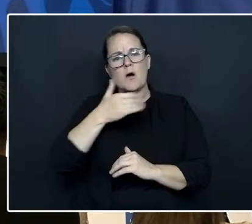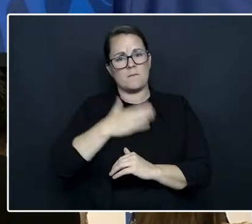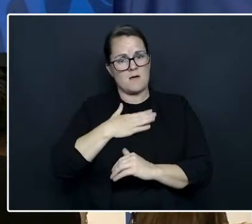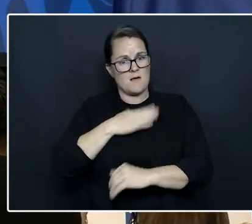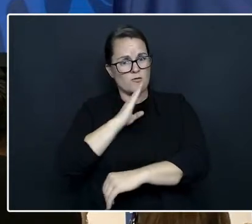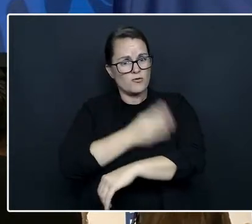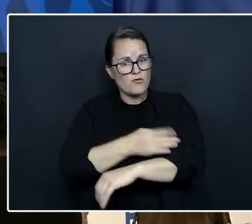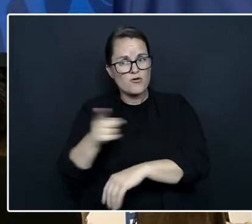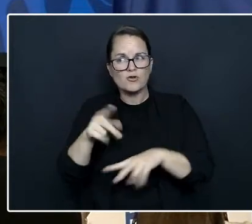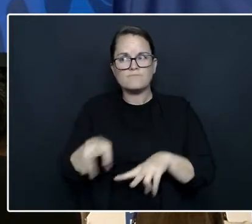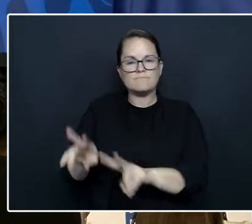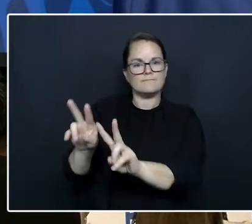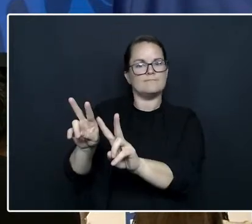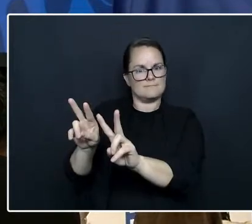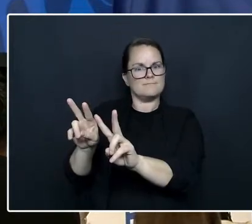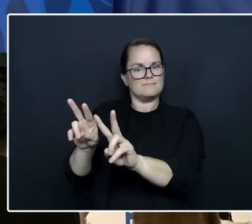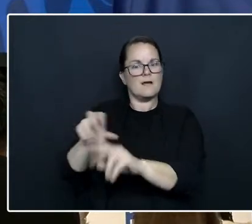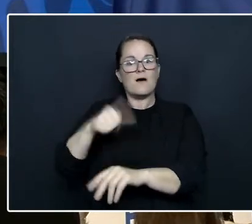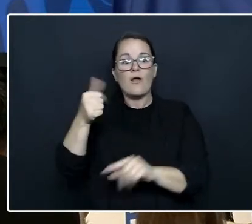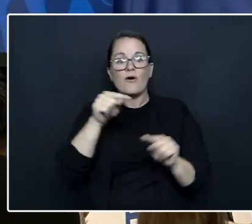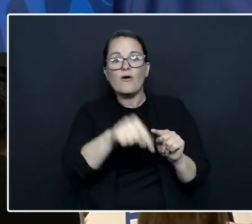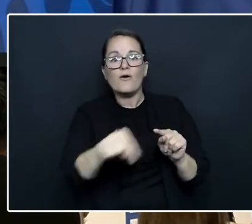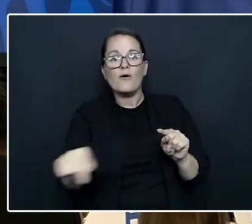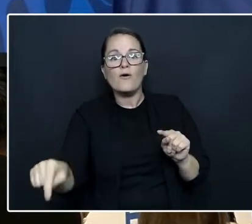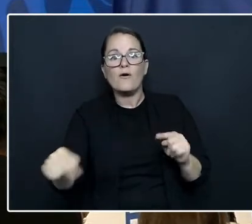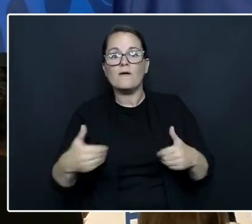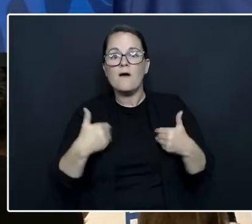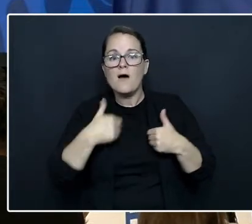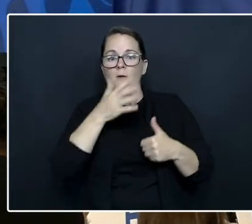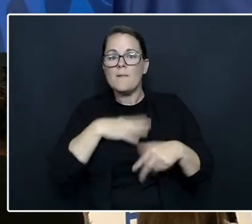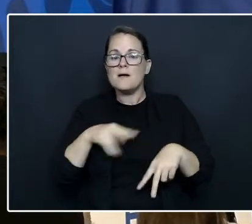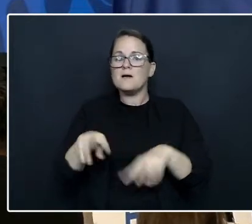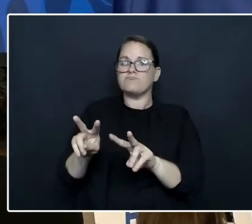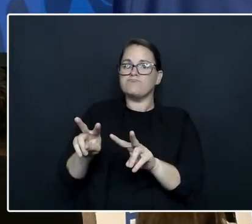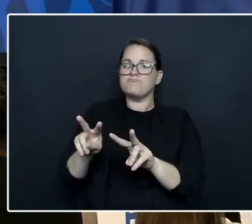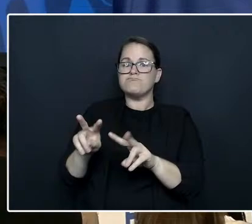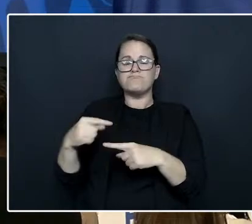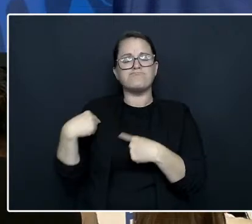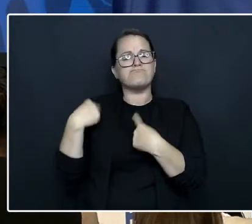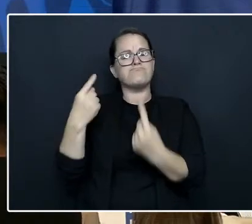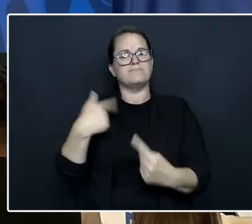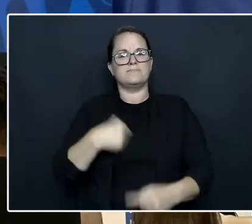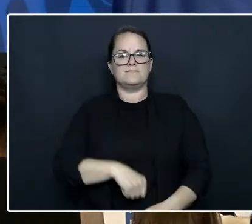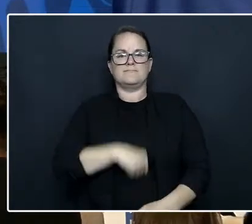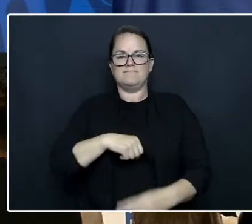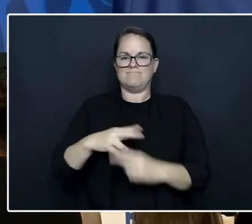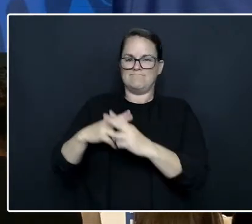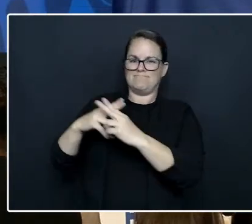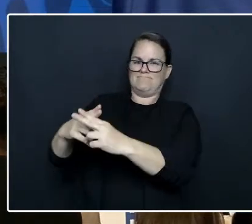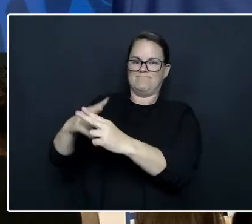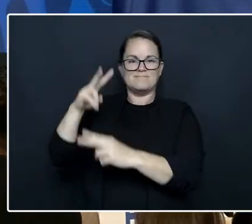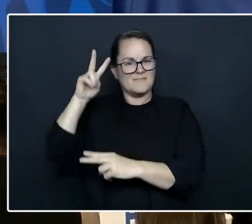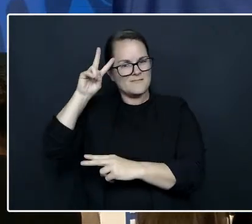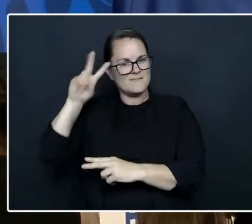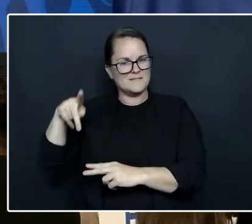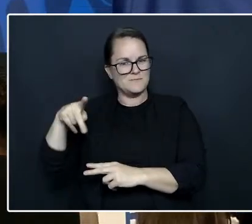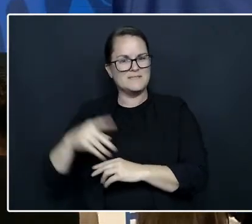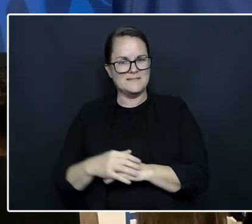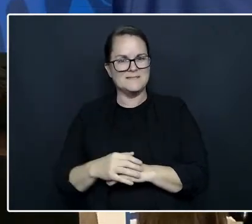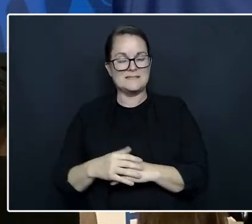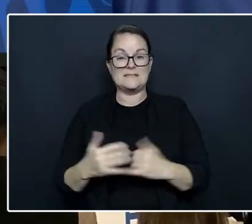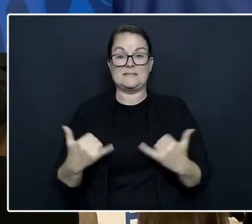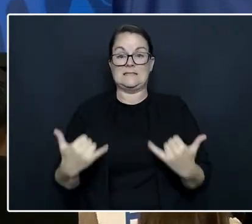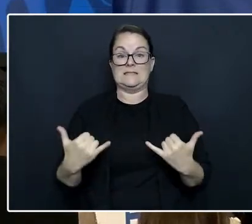since, I've been proud to call her my vice president. So can I have a big hand for Kamala?